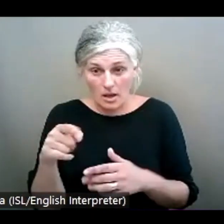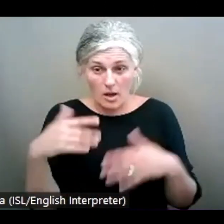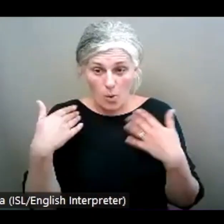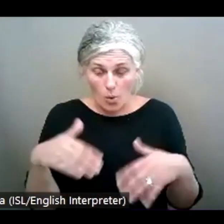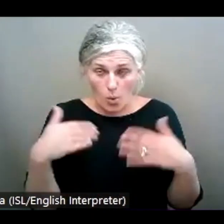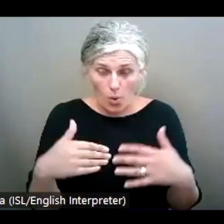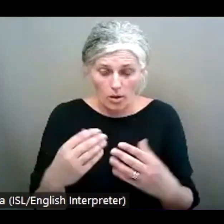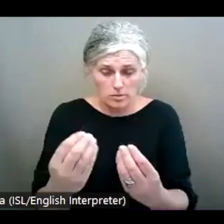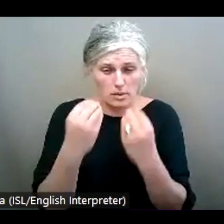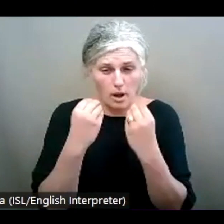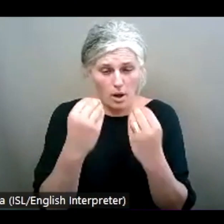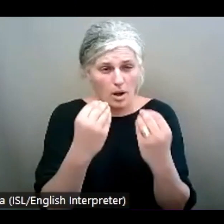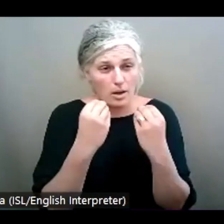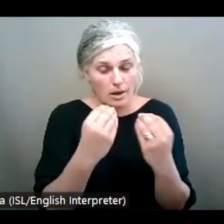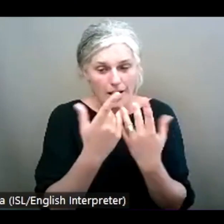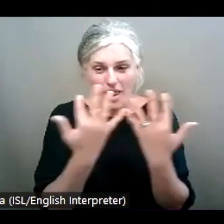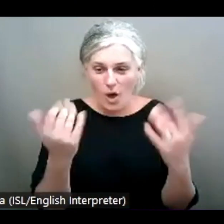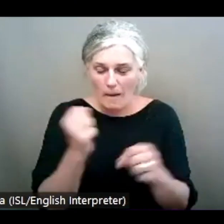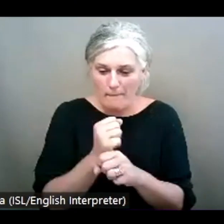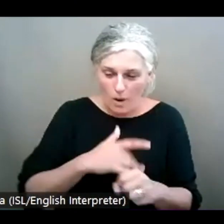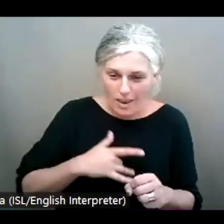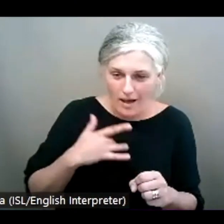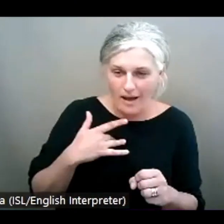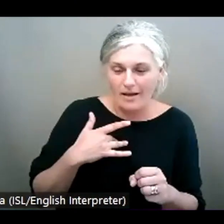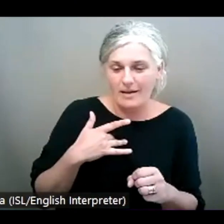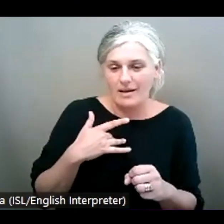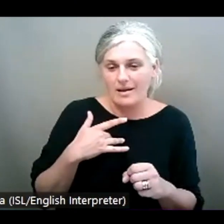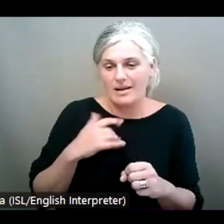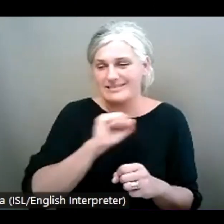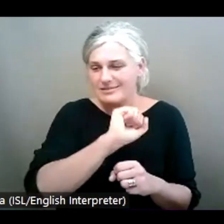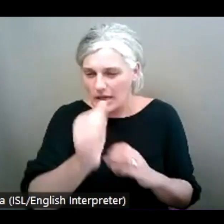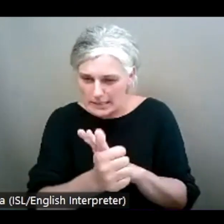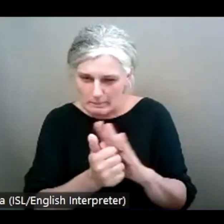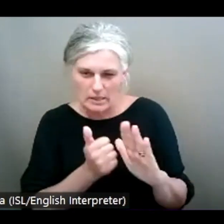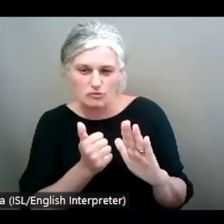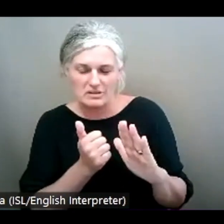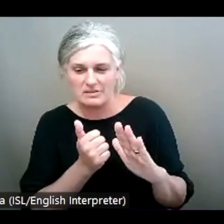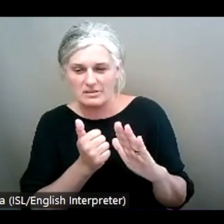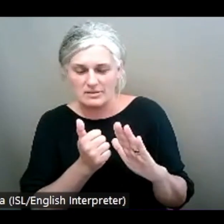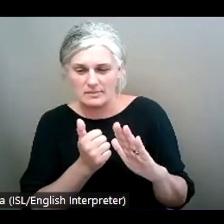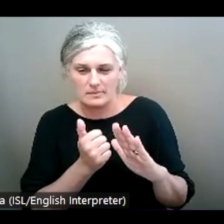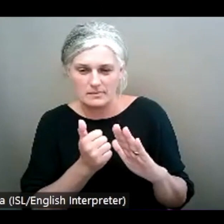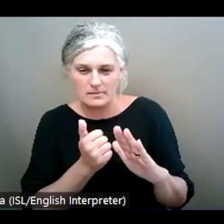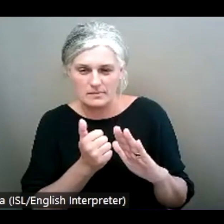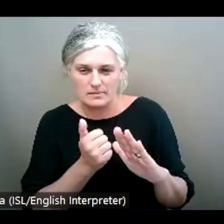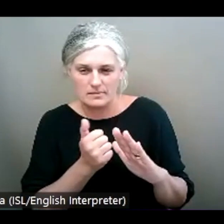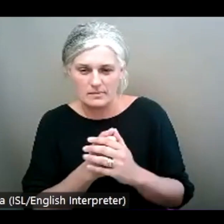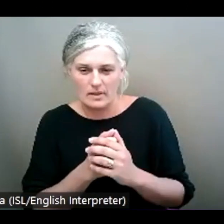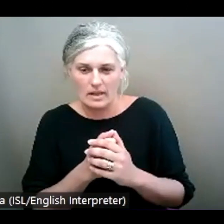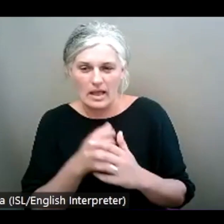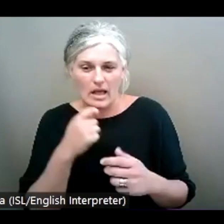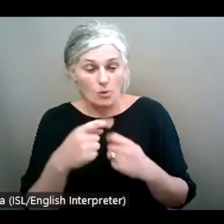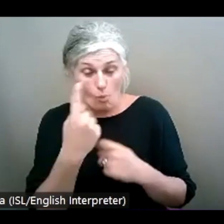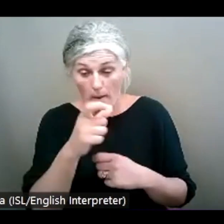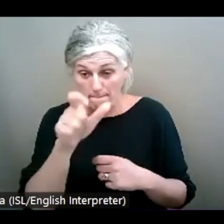so much, about life and their experiences. And one person said